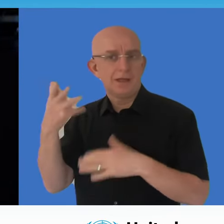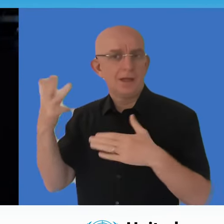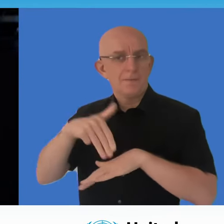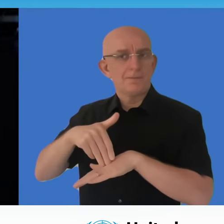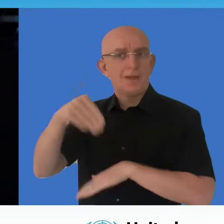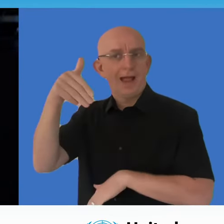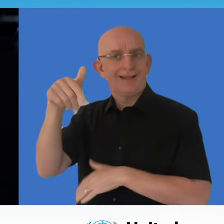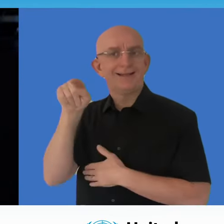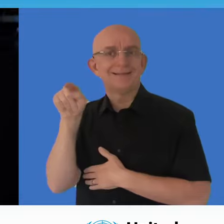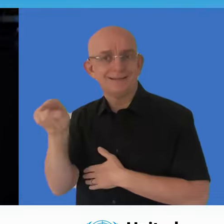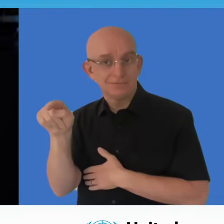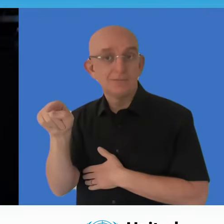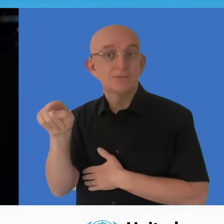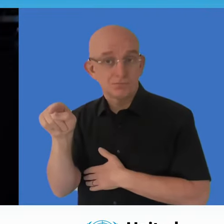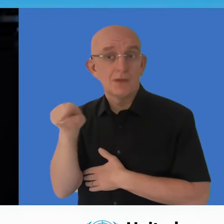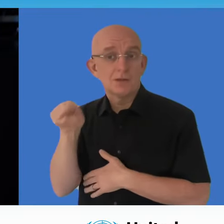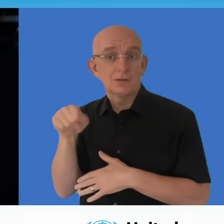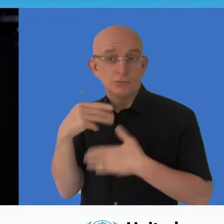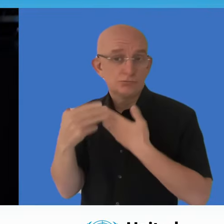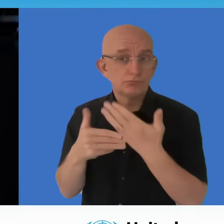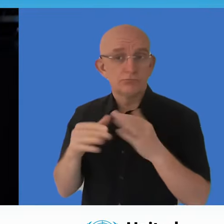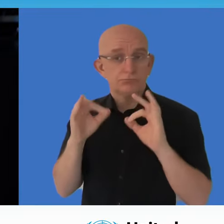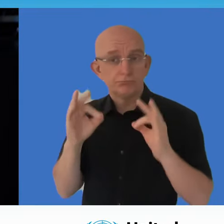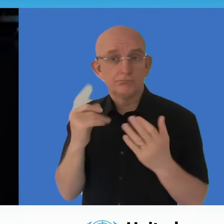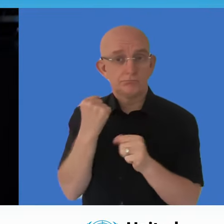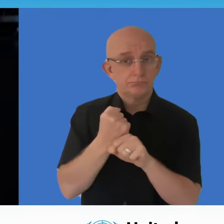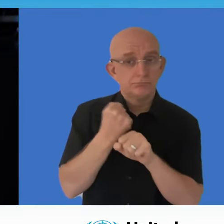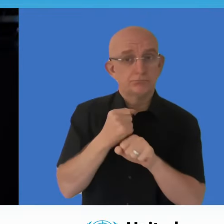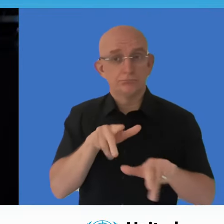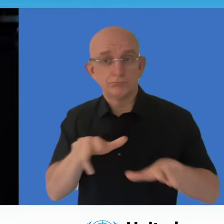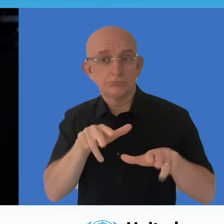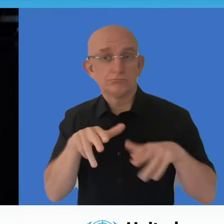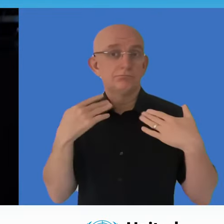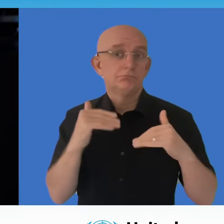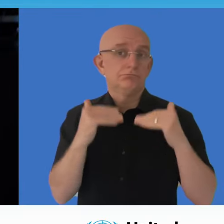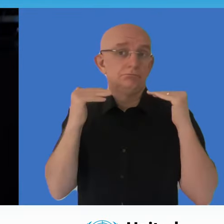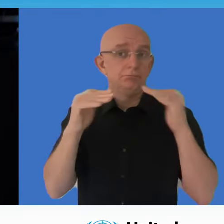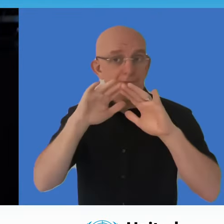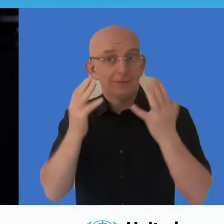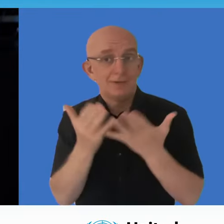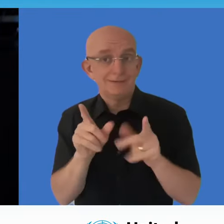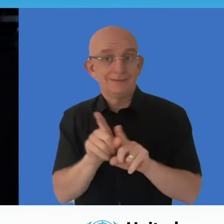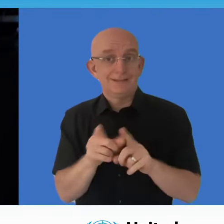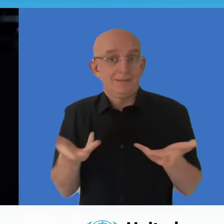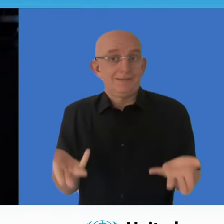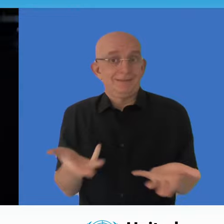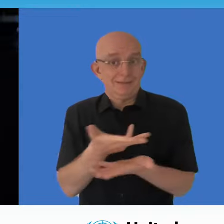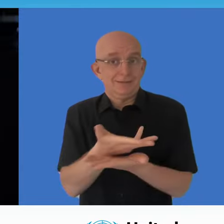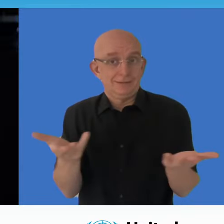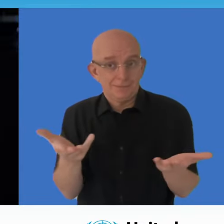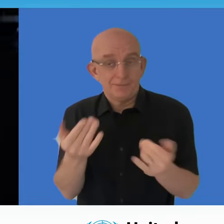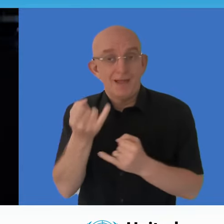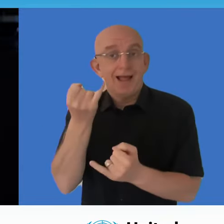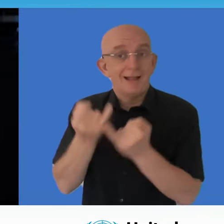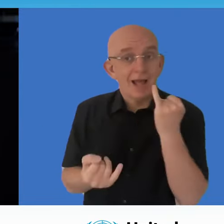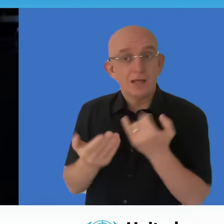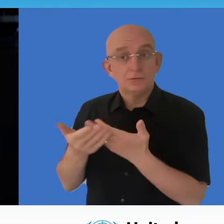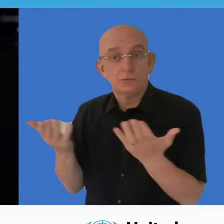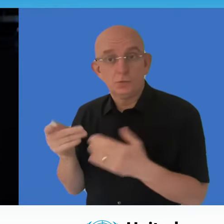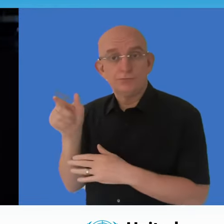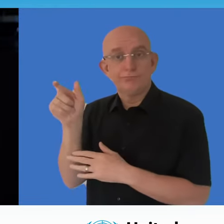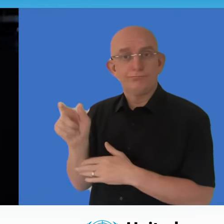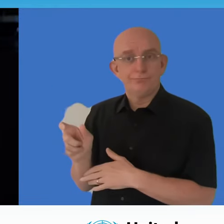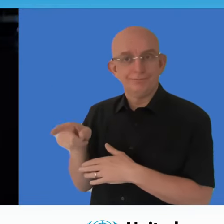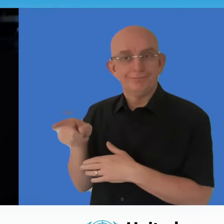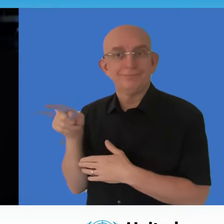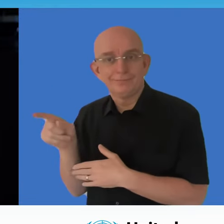high-level international events like this one. Finally, we have Justice Faith from Canada. She is the co-founder